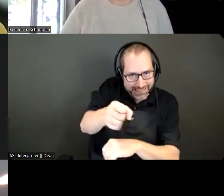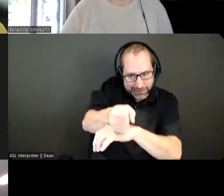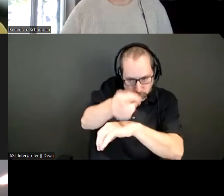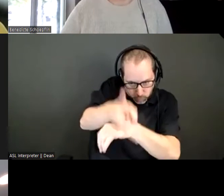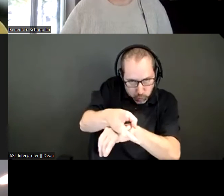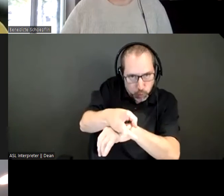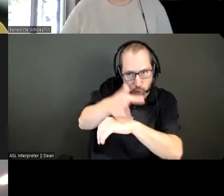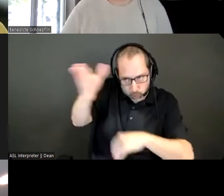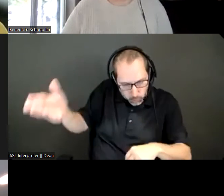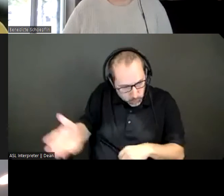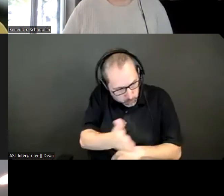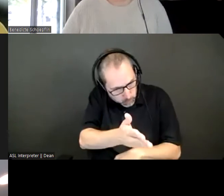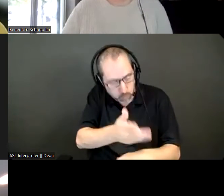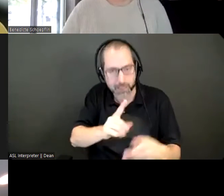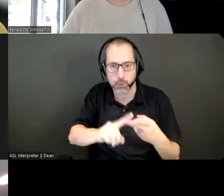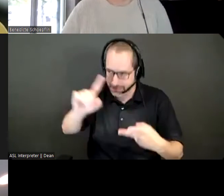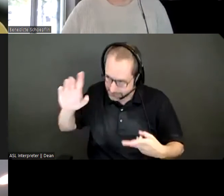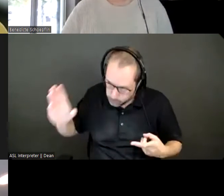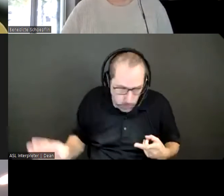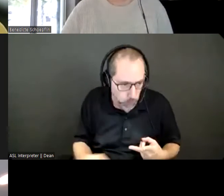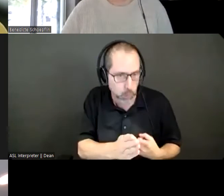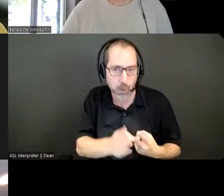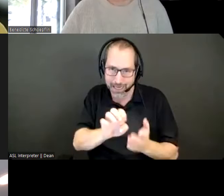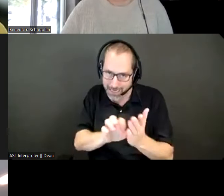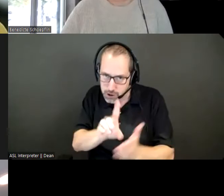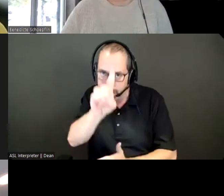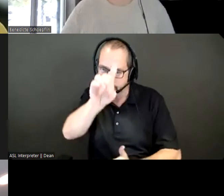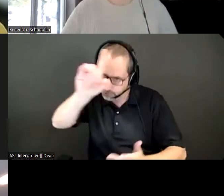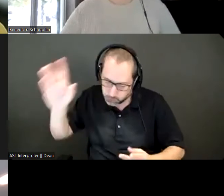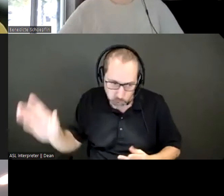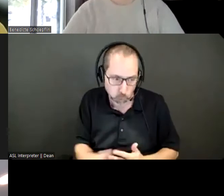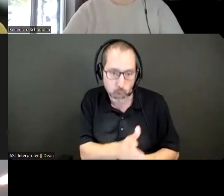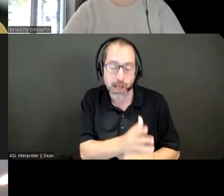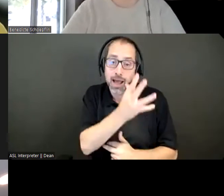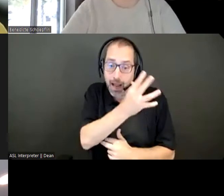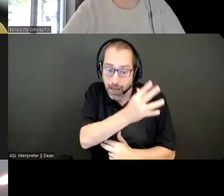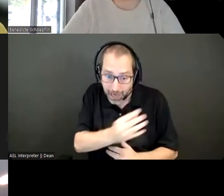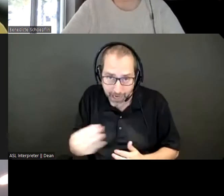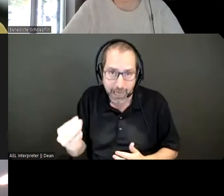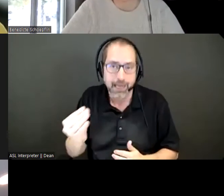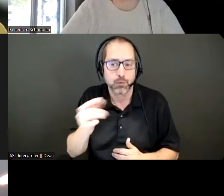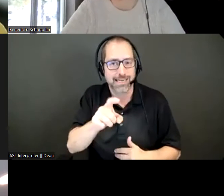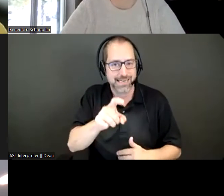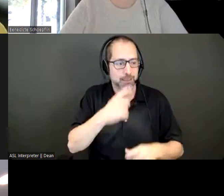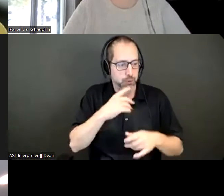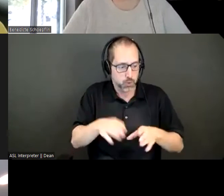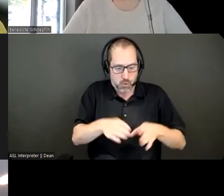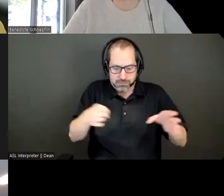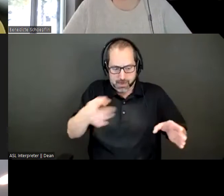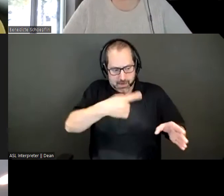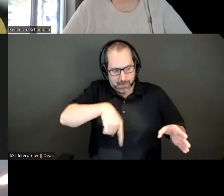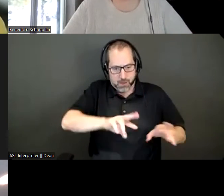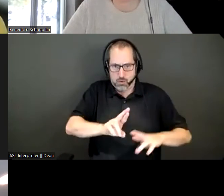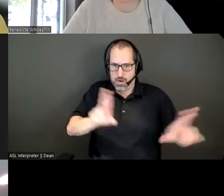all of those folks out there doing the work, the educators, and we need to make space for the wellness. We need to